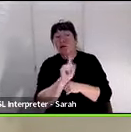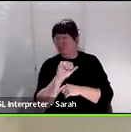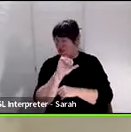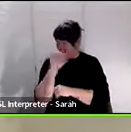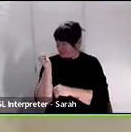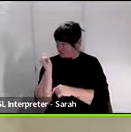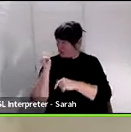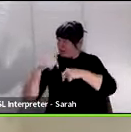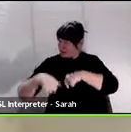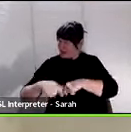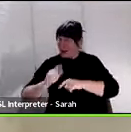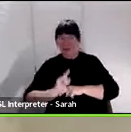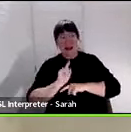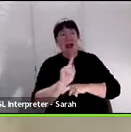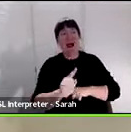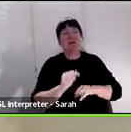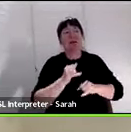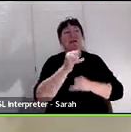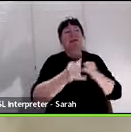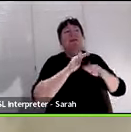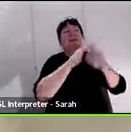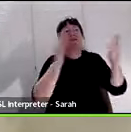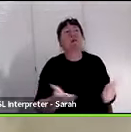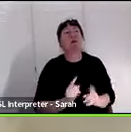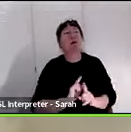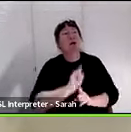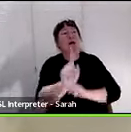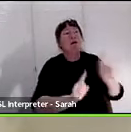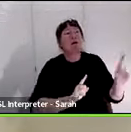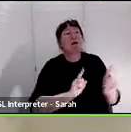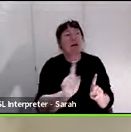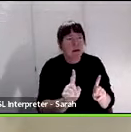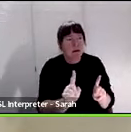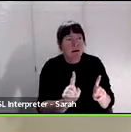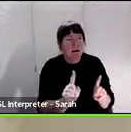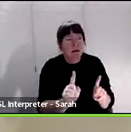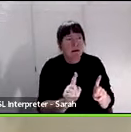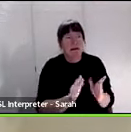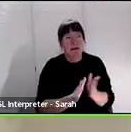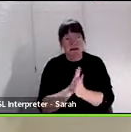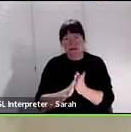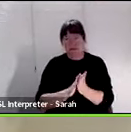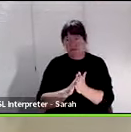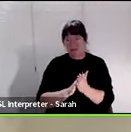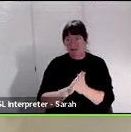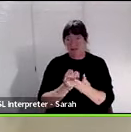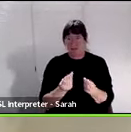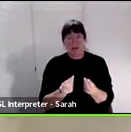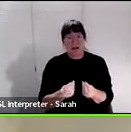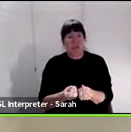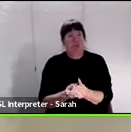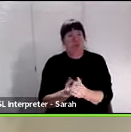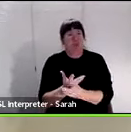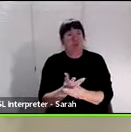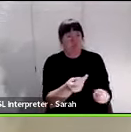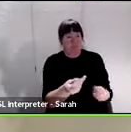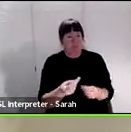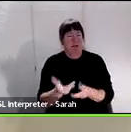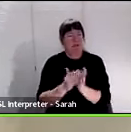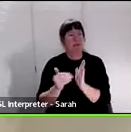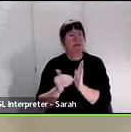and consultants and bring back revenue for New Zealand and create pride and opportunity for our whole